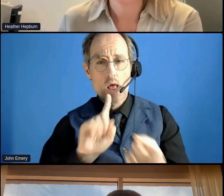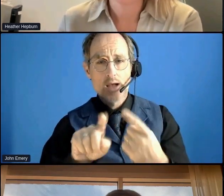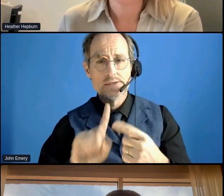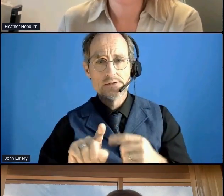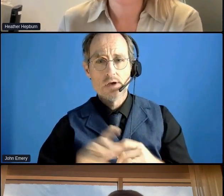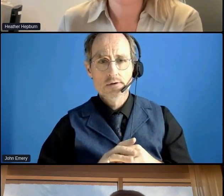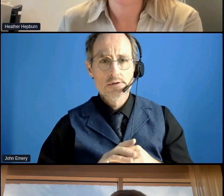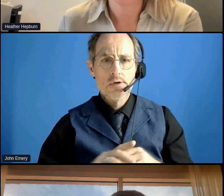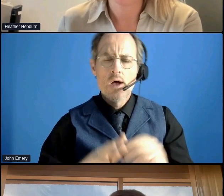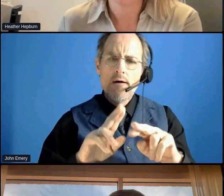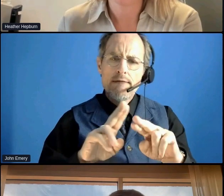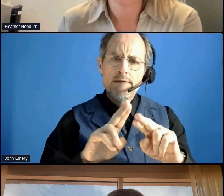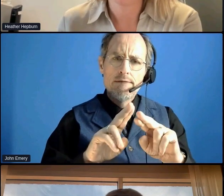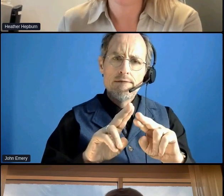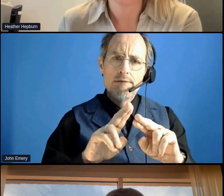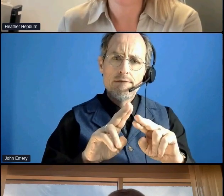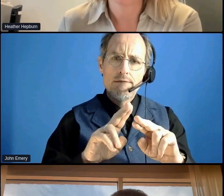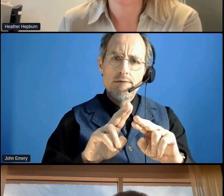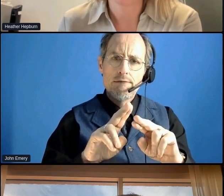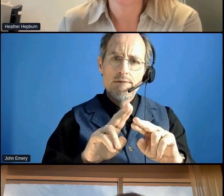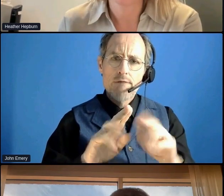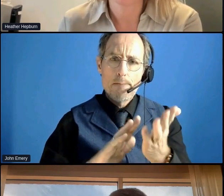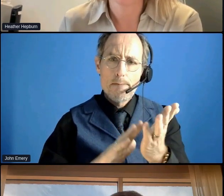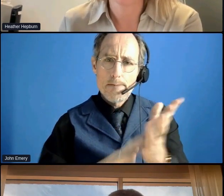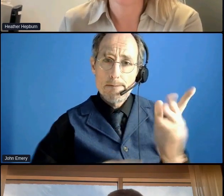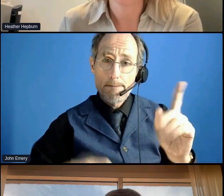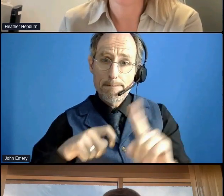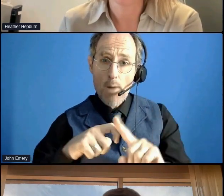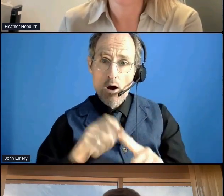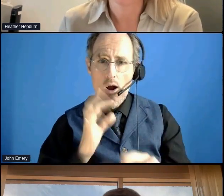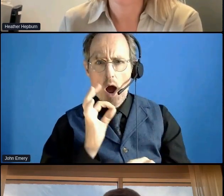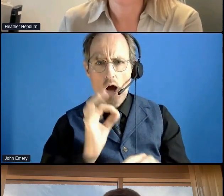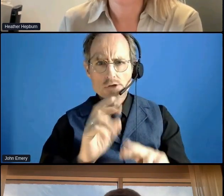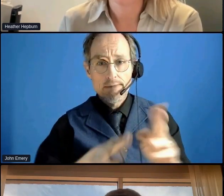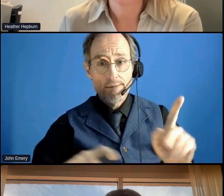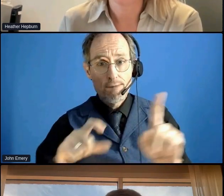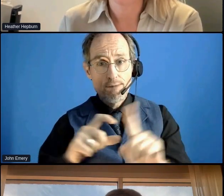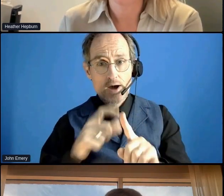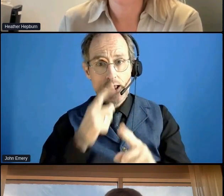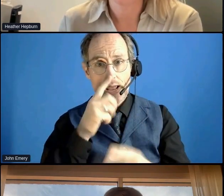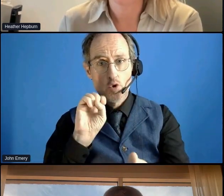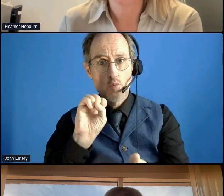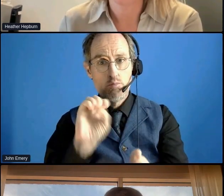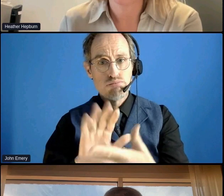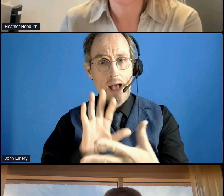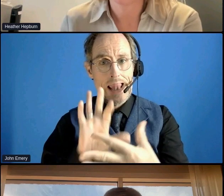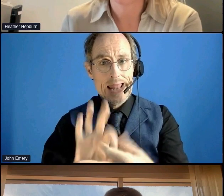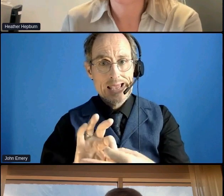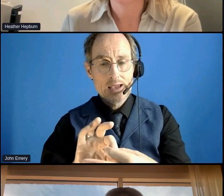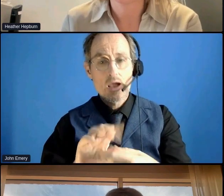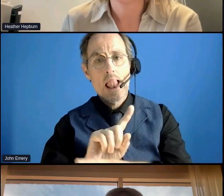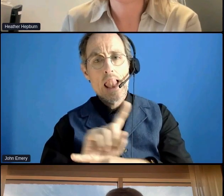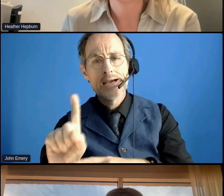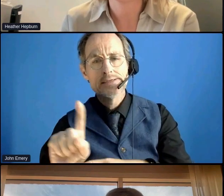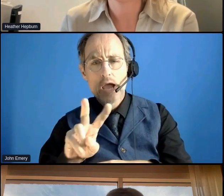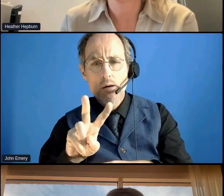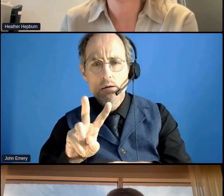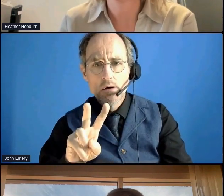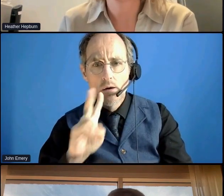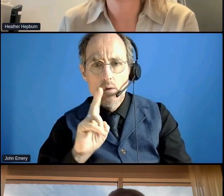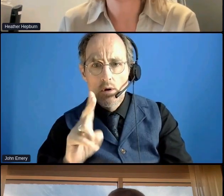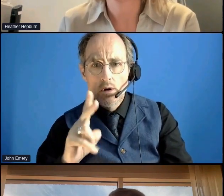got a question. Fred, is there a link you can drop in where we can find out more? Or is it not live, or is there any information there to back it up? I mean, when are we going